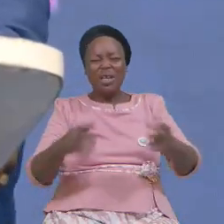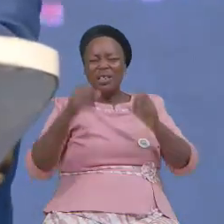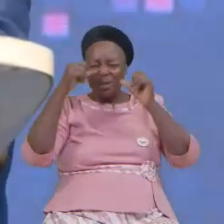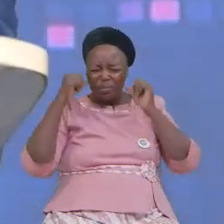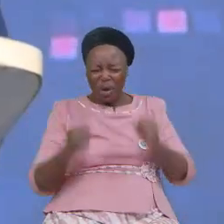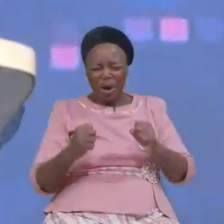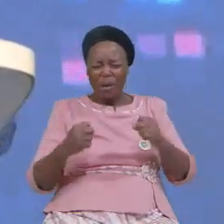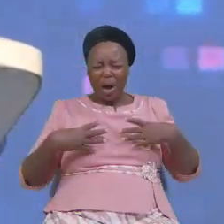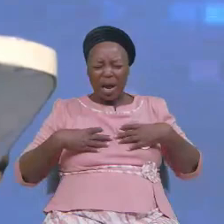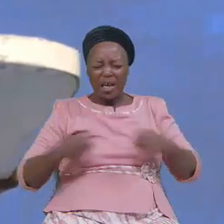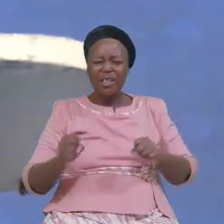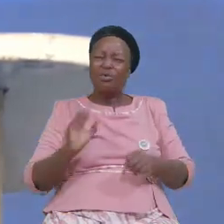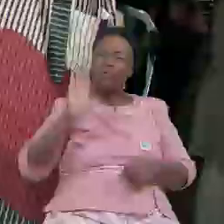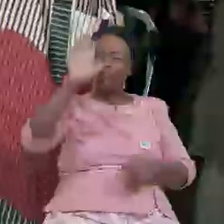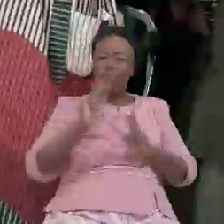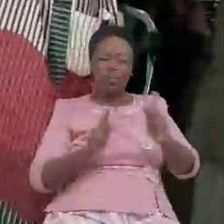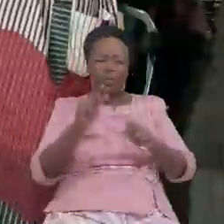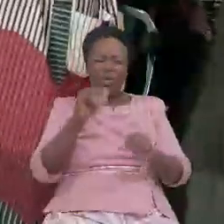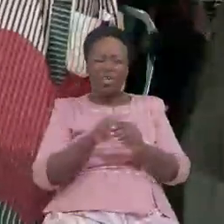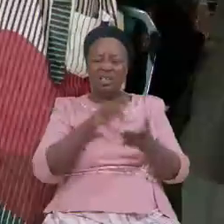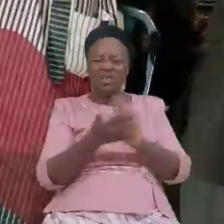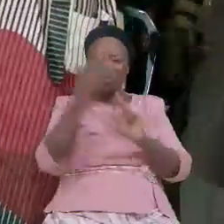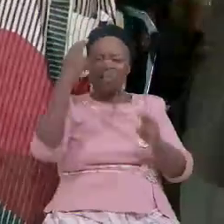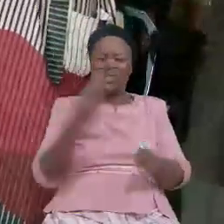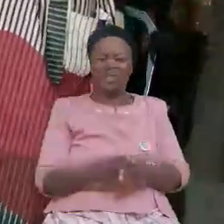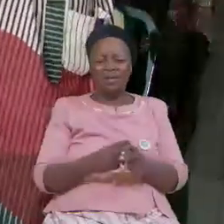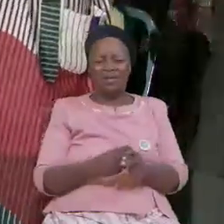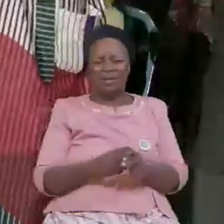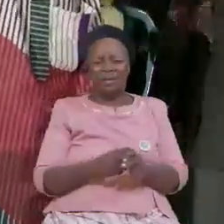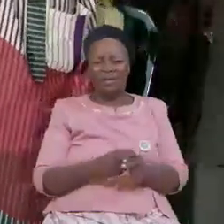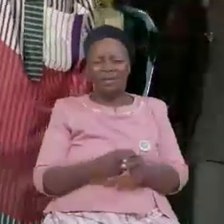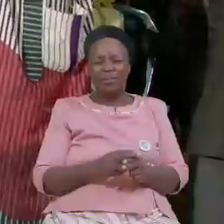your people in Jesus' name.